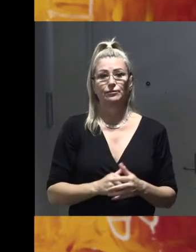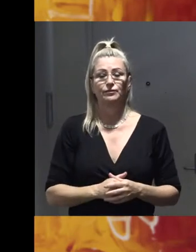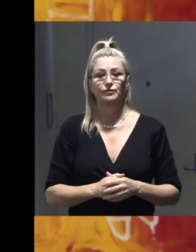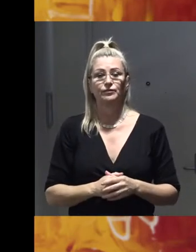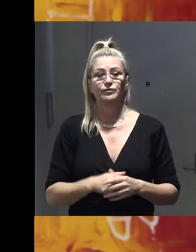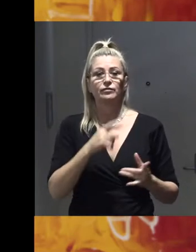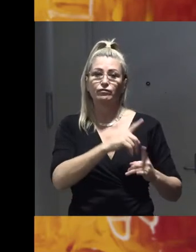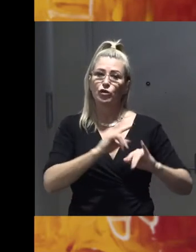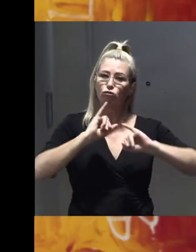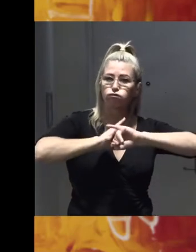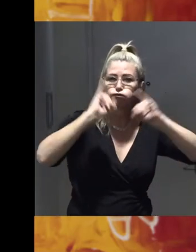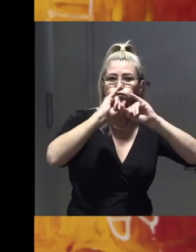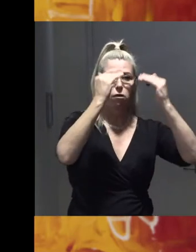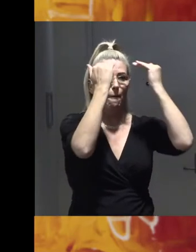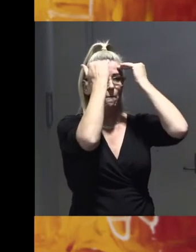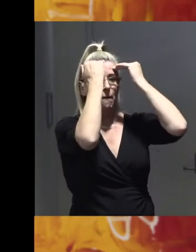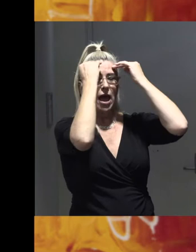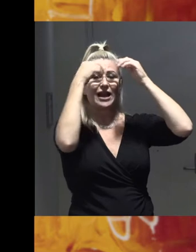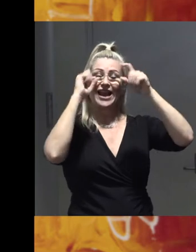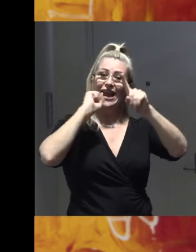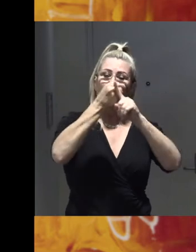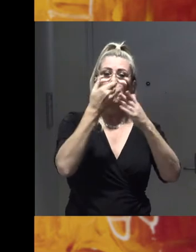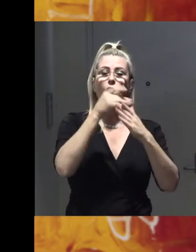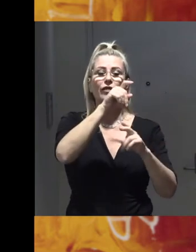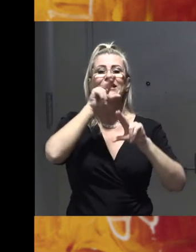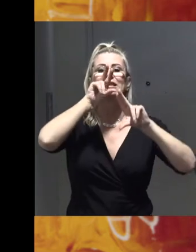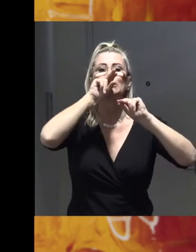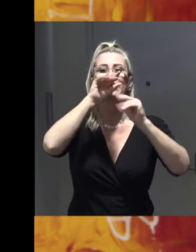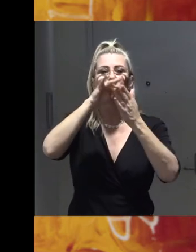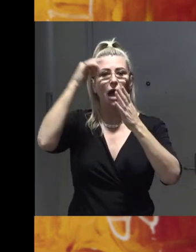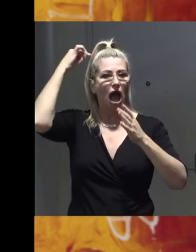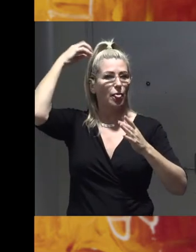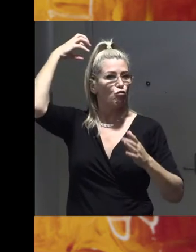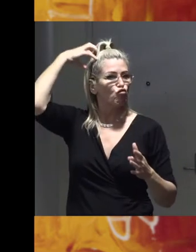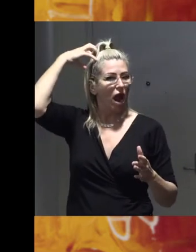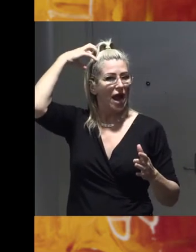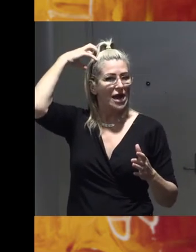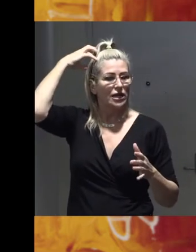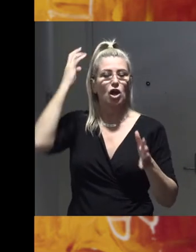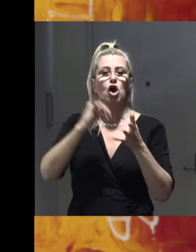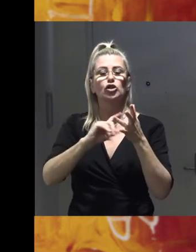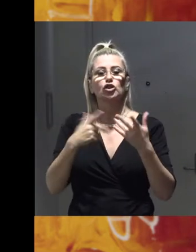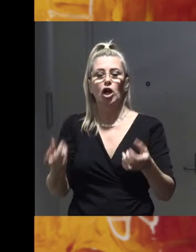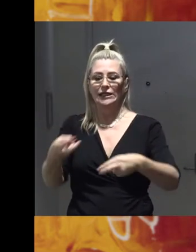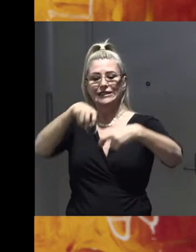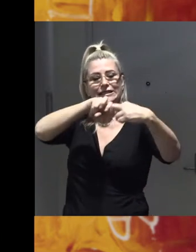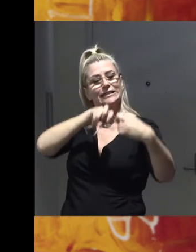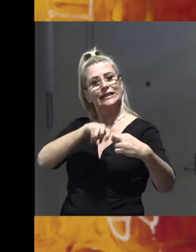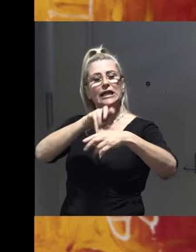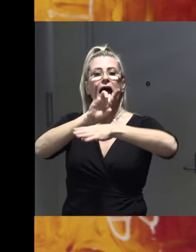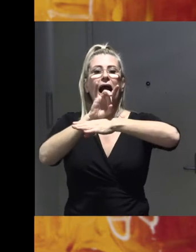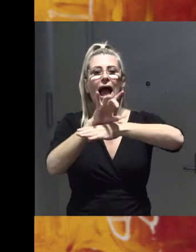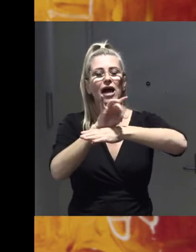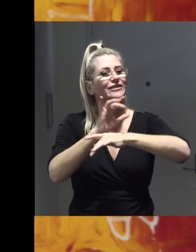Trauma affects the brain's speech centres. As such, the effectiveness of traditional talk-based therapies is